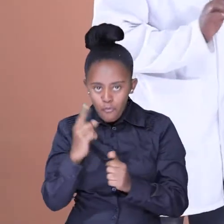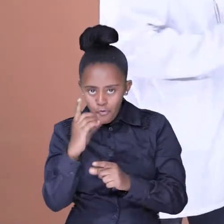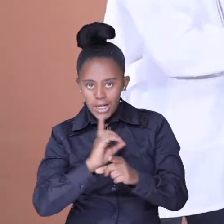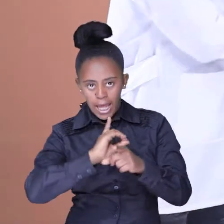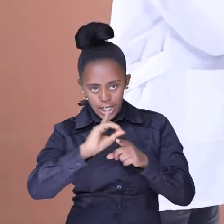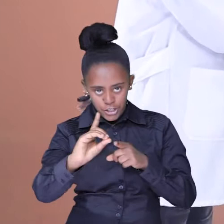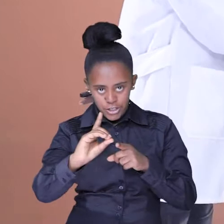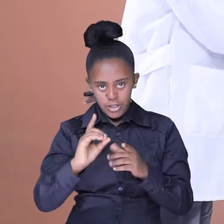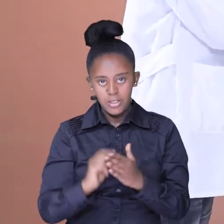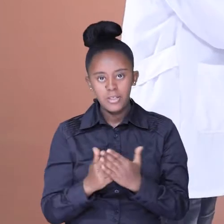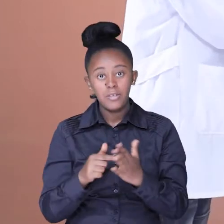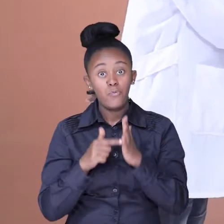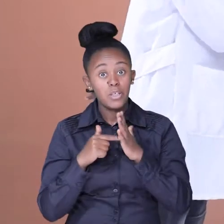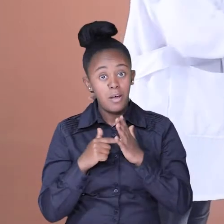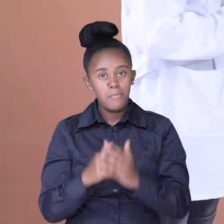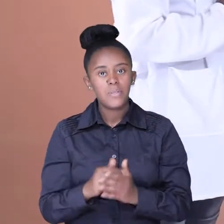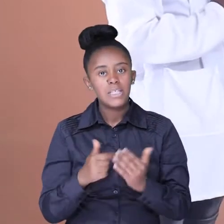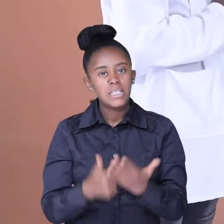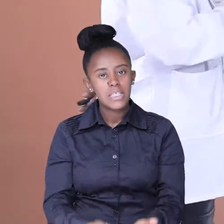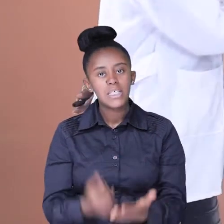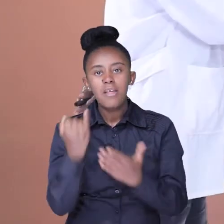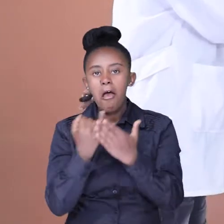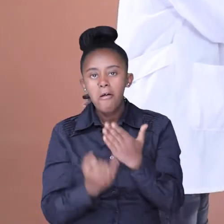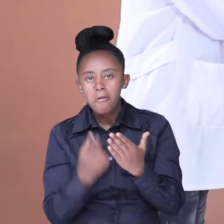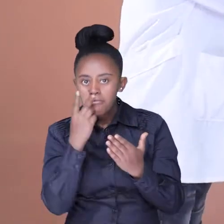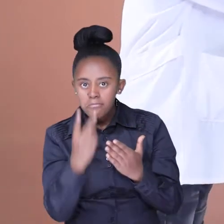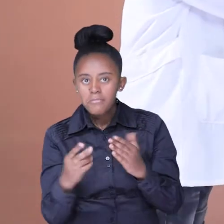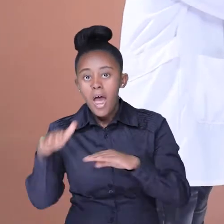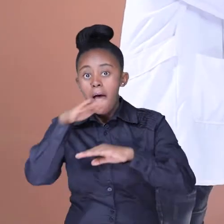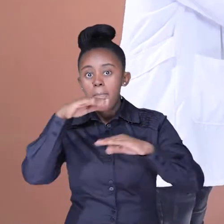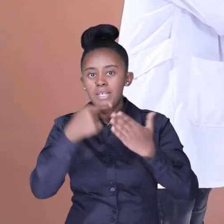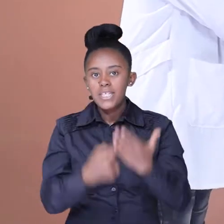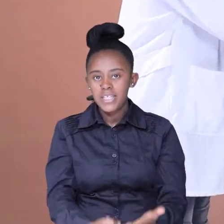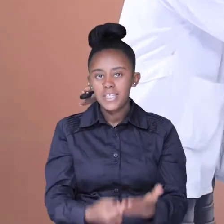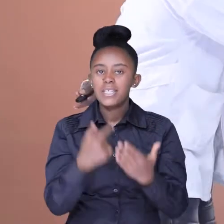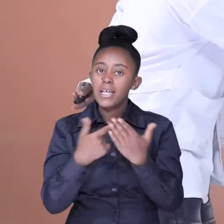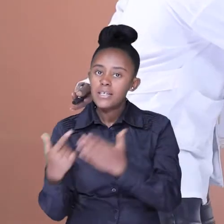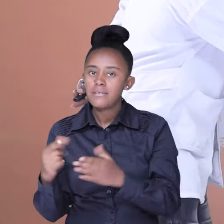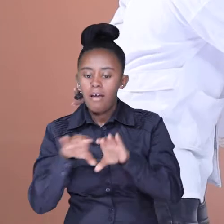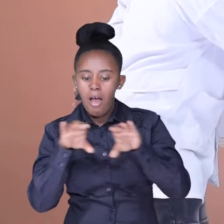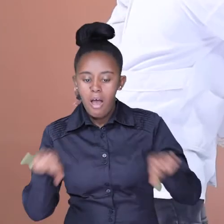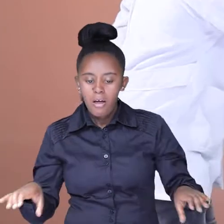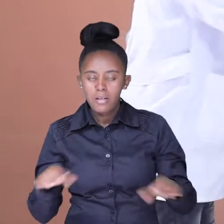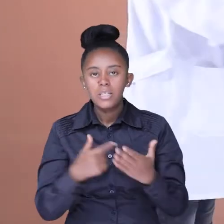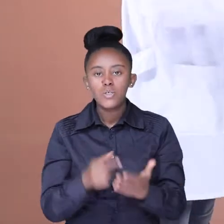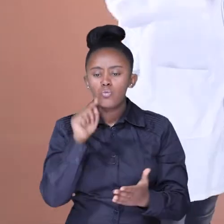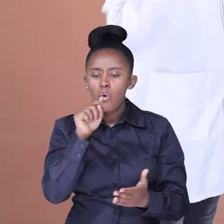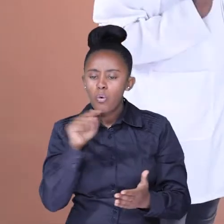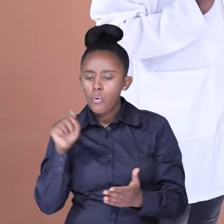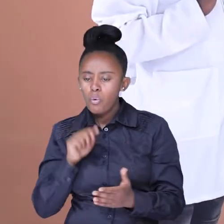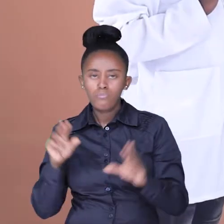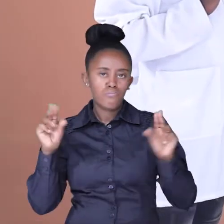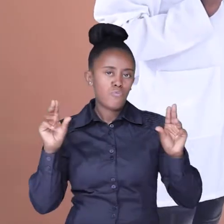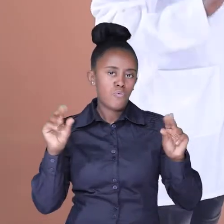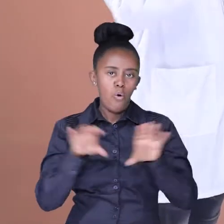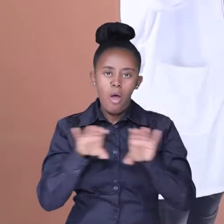direction, for example, if you look this diagram, above this line, there is a current. Below this line, this dot line, there is no